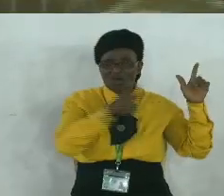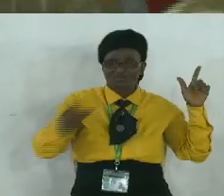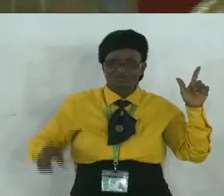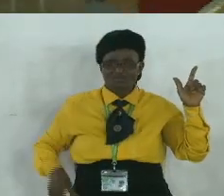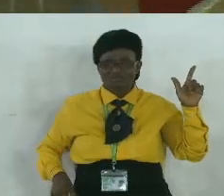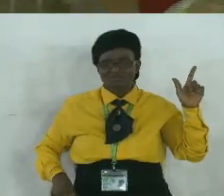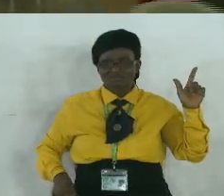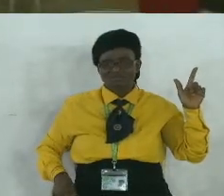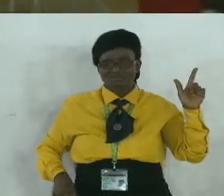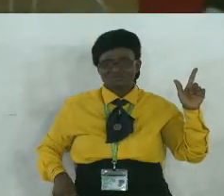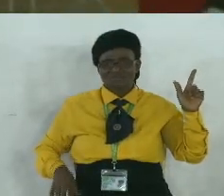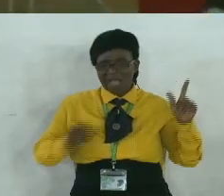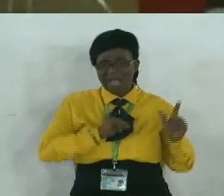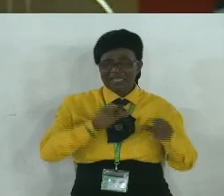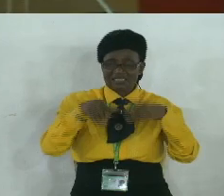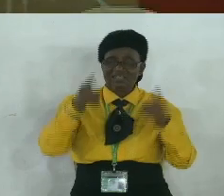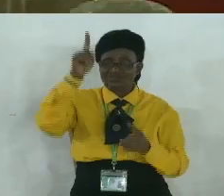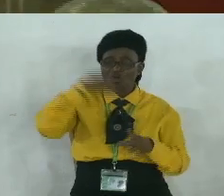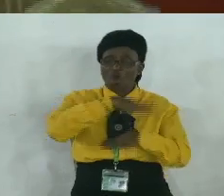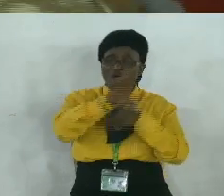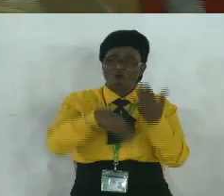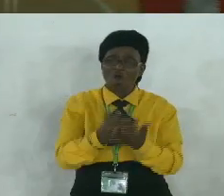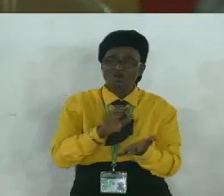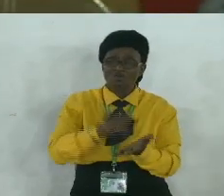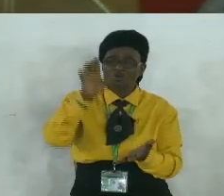I give you all glory. I give you all honor.